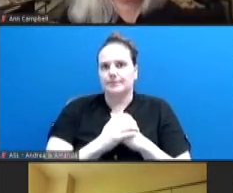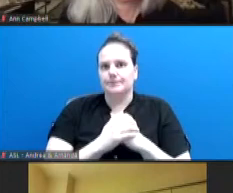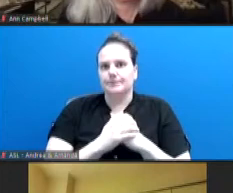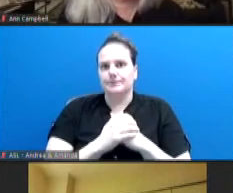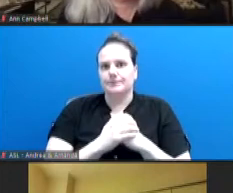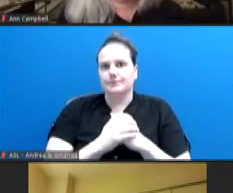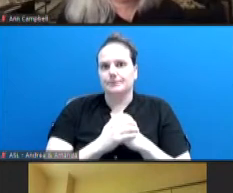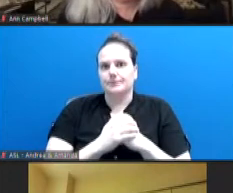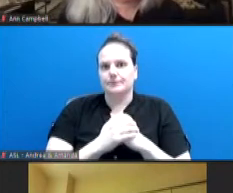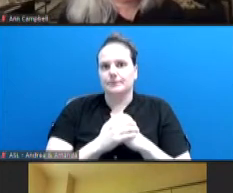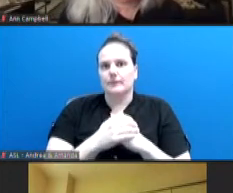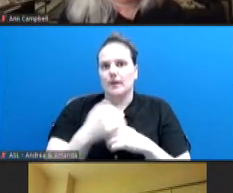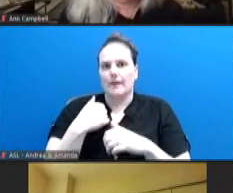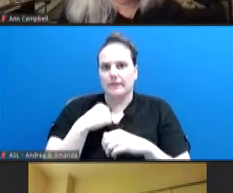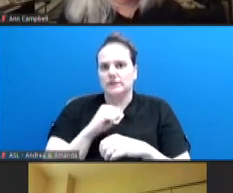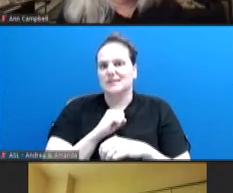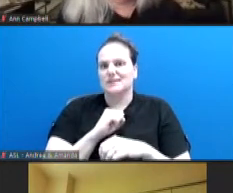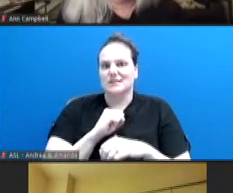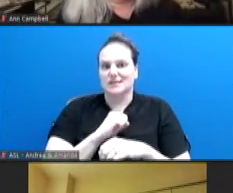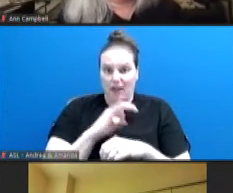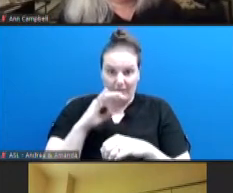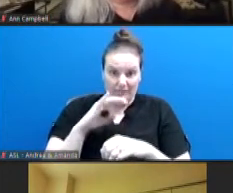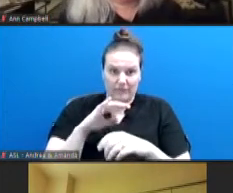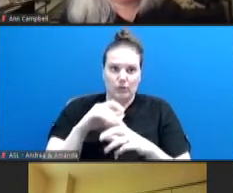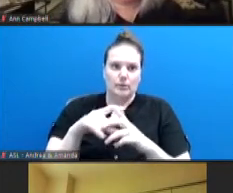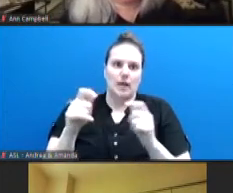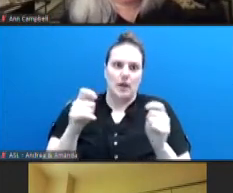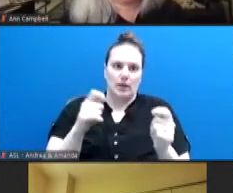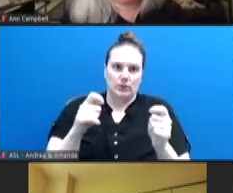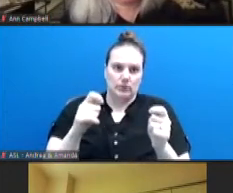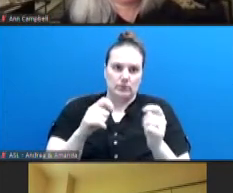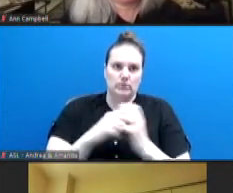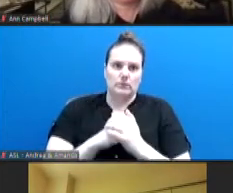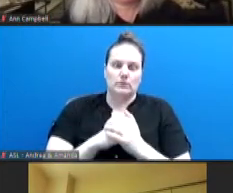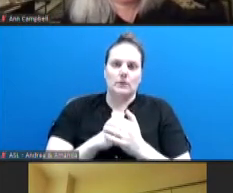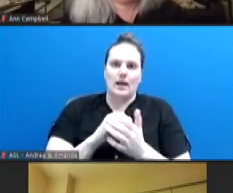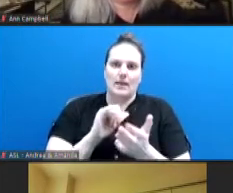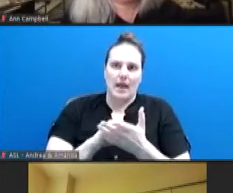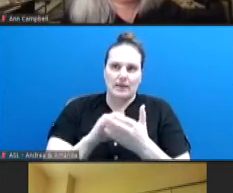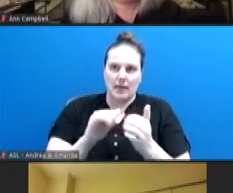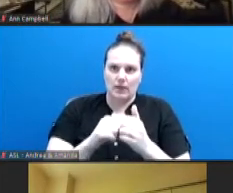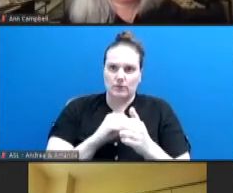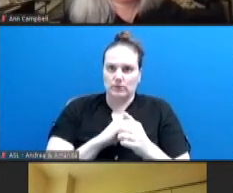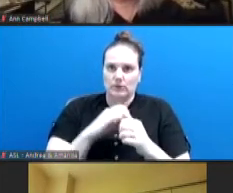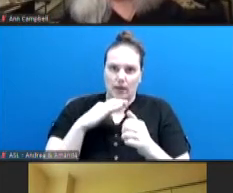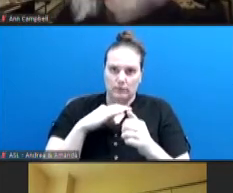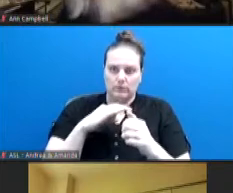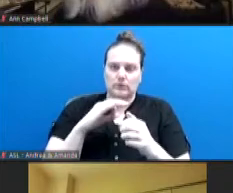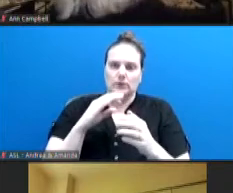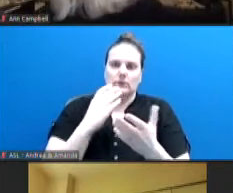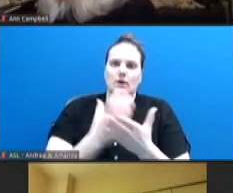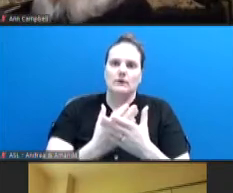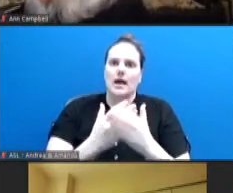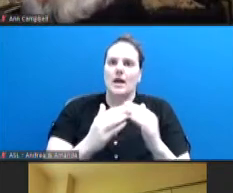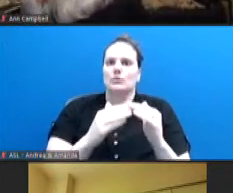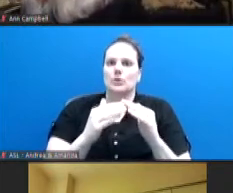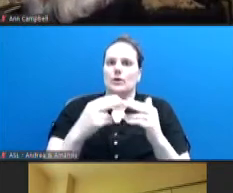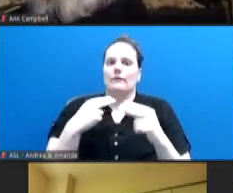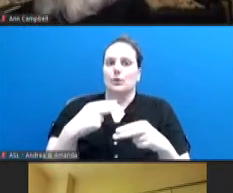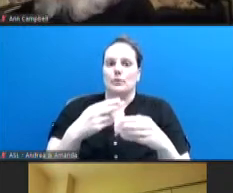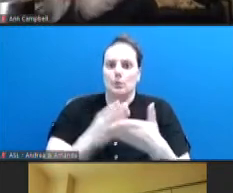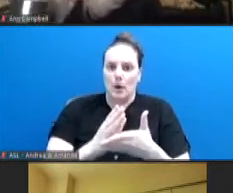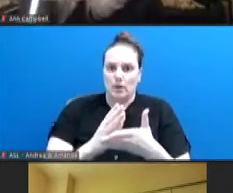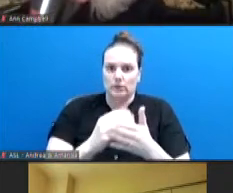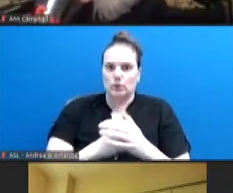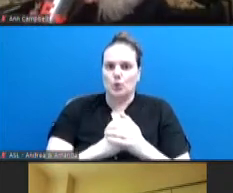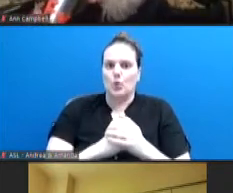of the having staff to be handled. So that's how the staff ended up in the Office of Equity and Human Rights. Yeah, the